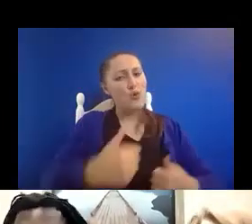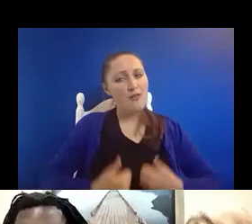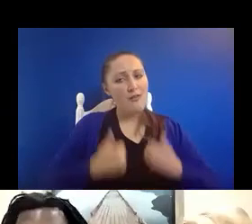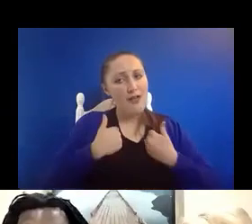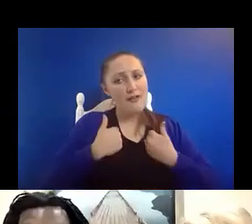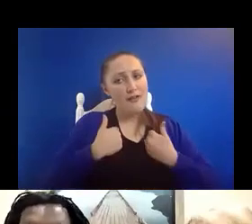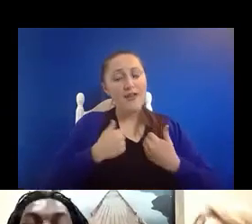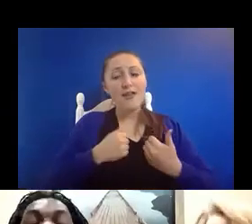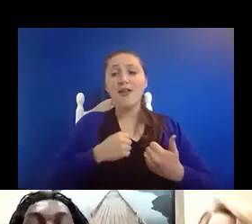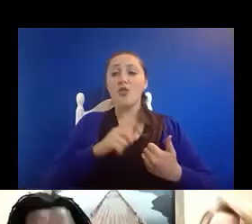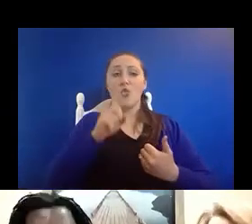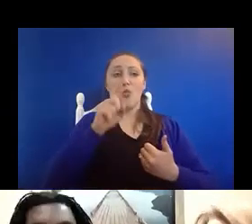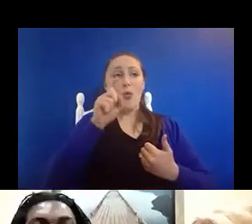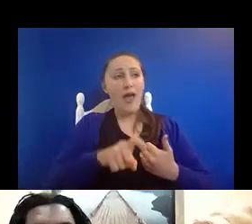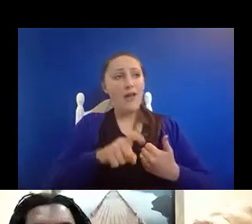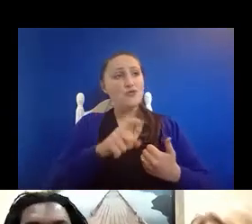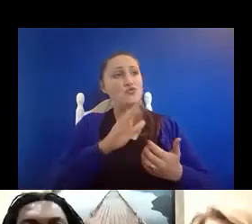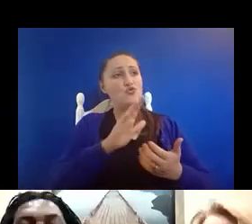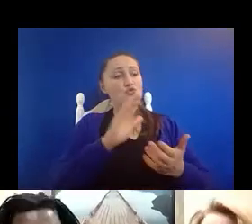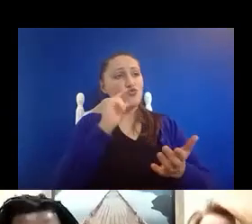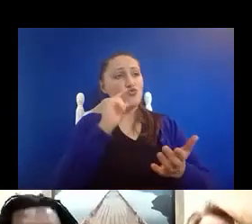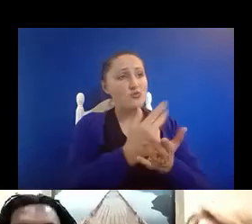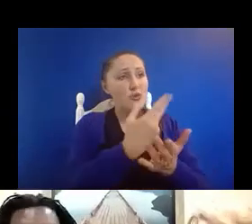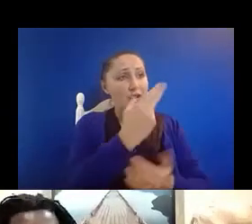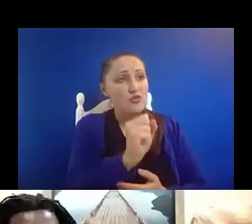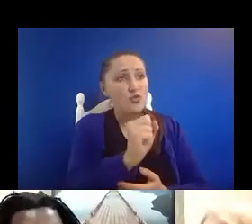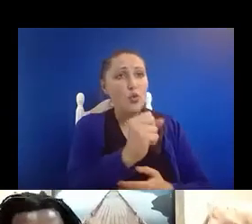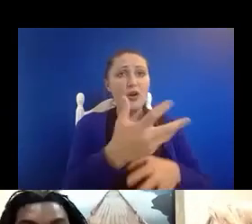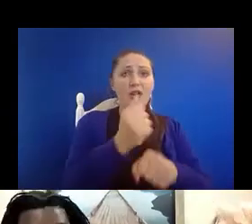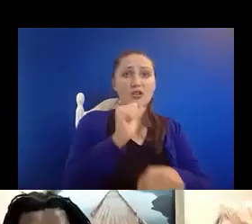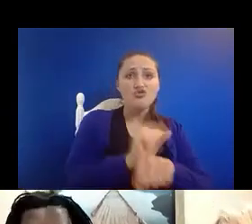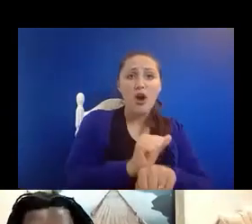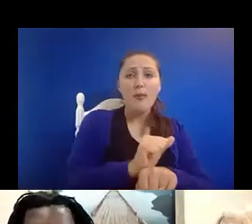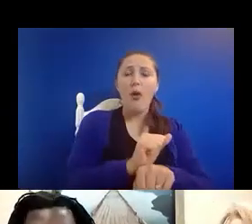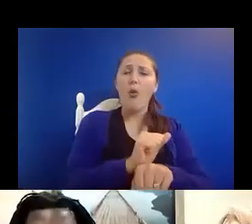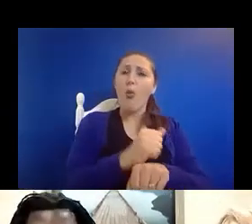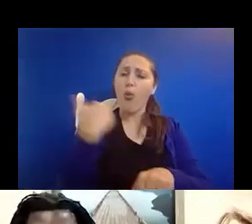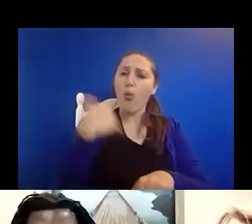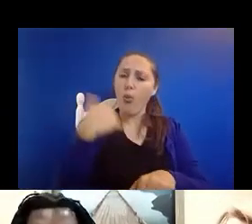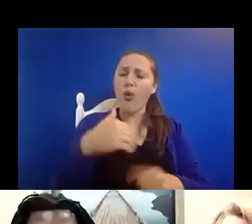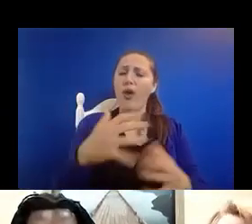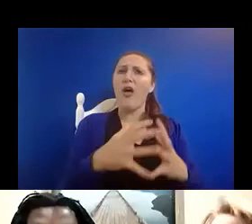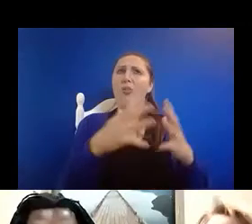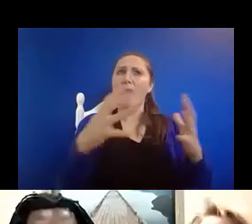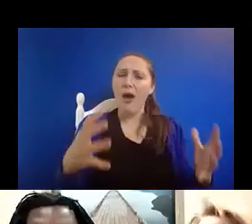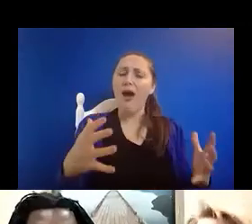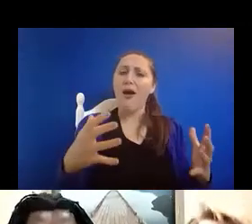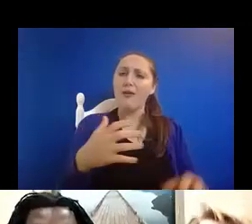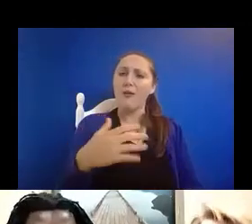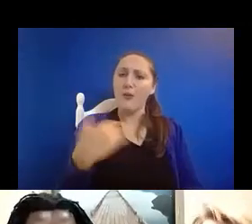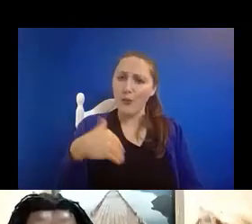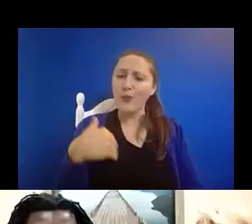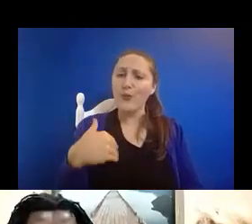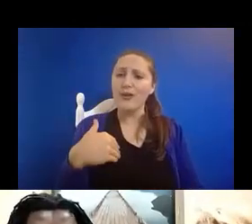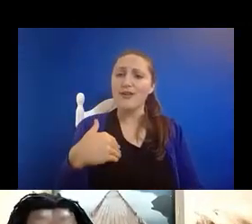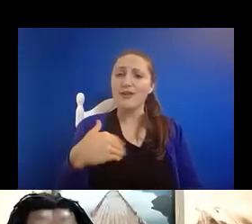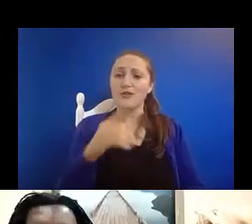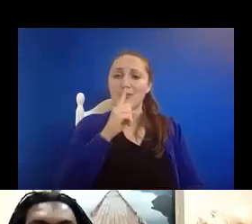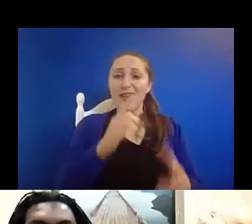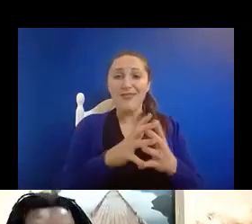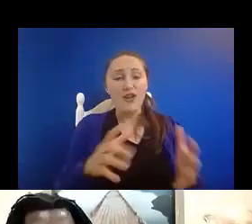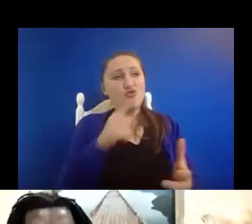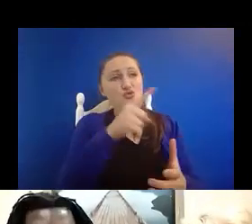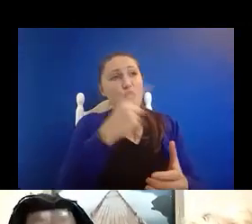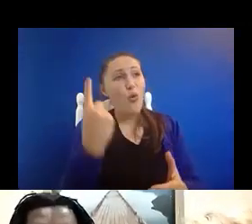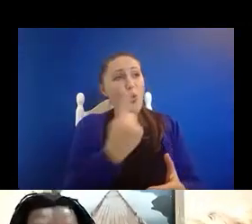you had to graduate from high school, and then you wanted a job, and then, I mean, it's a lot. It's was really a lot. And so you always had all